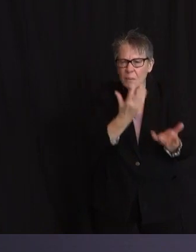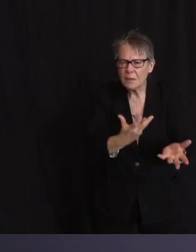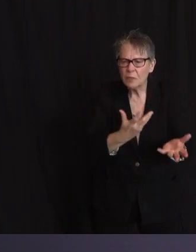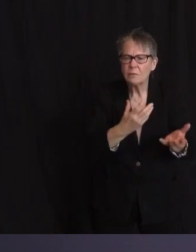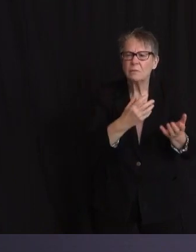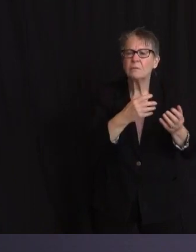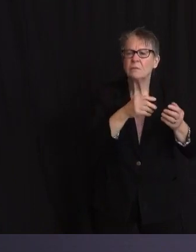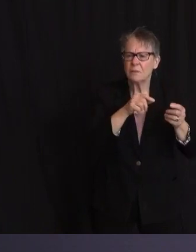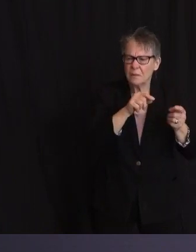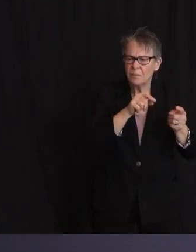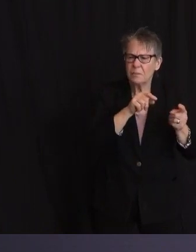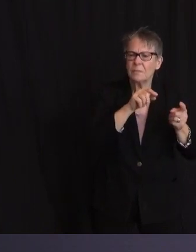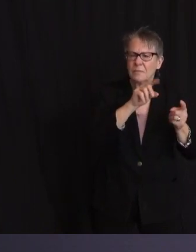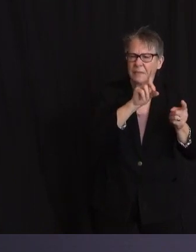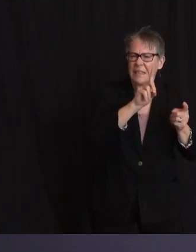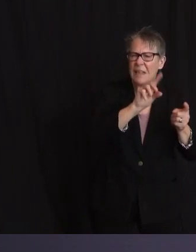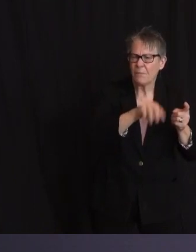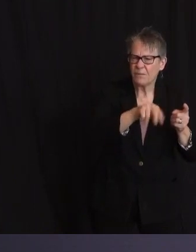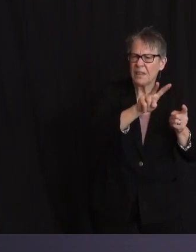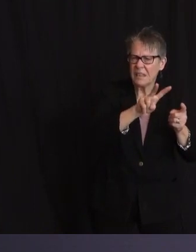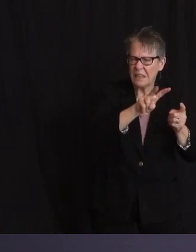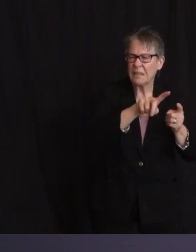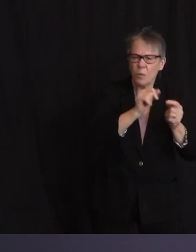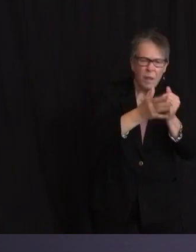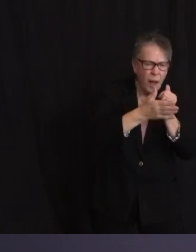Thank you, Governor, and thank you for the concern that was voiced.